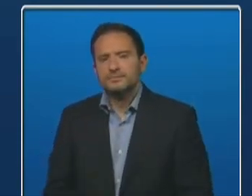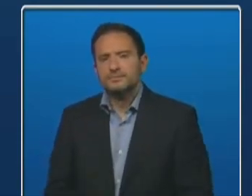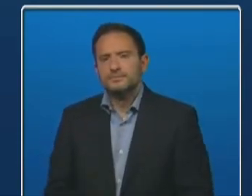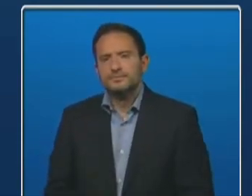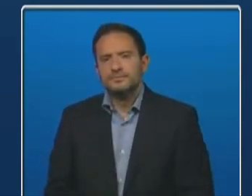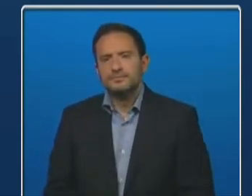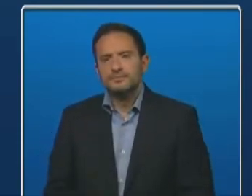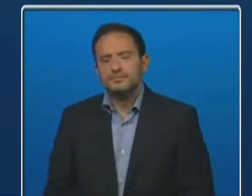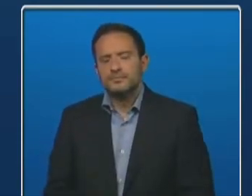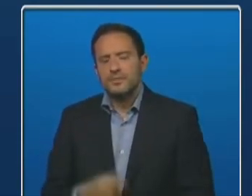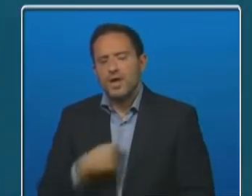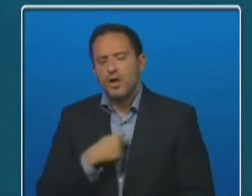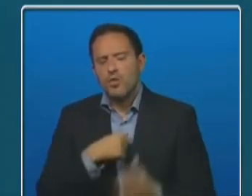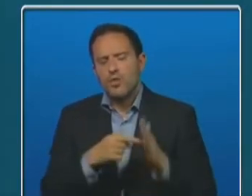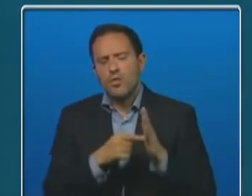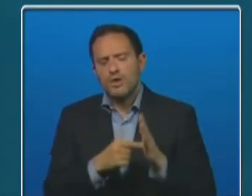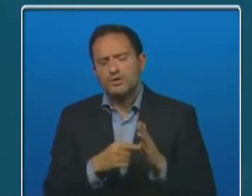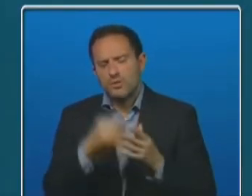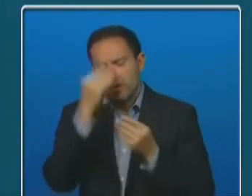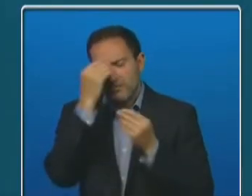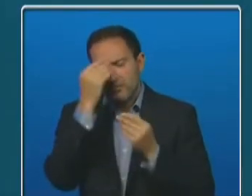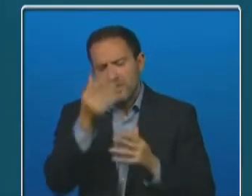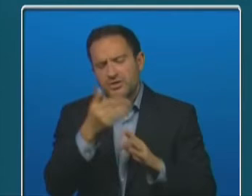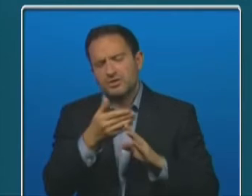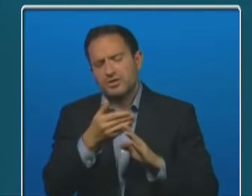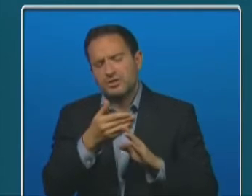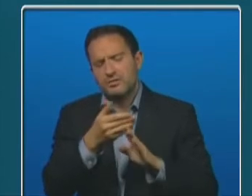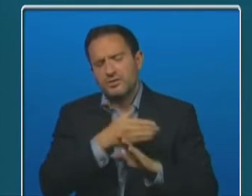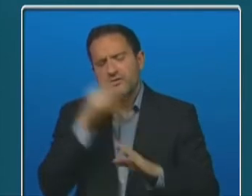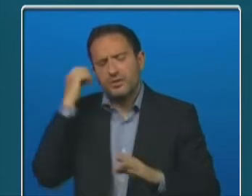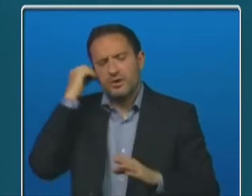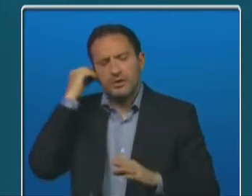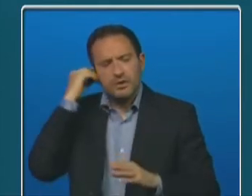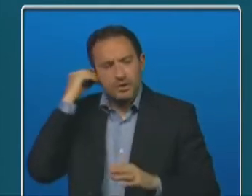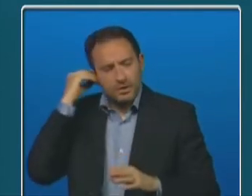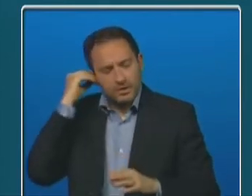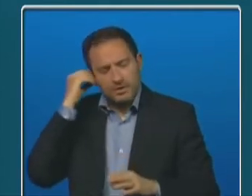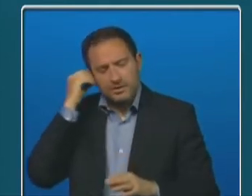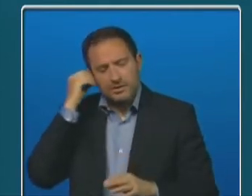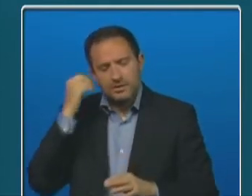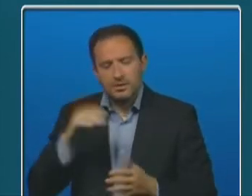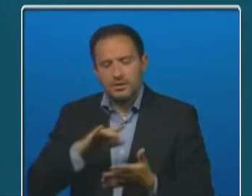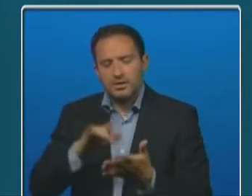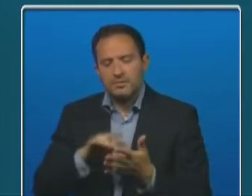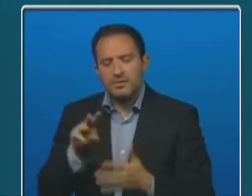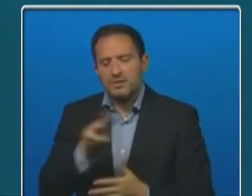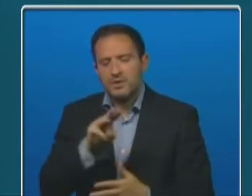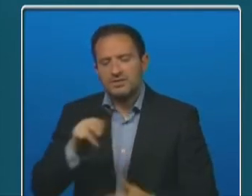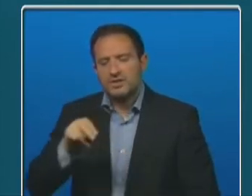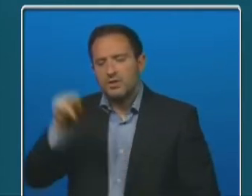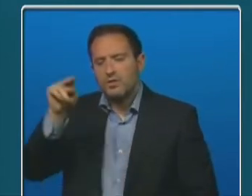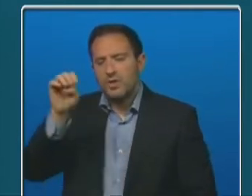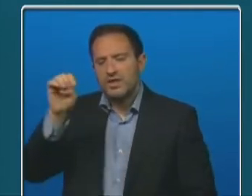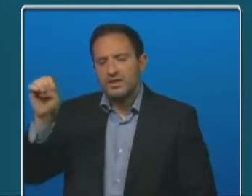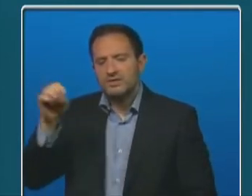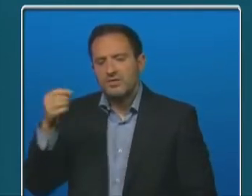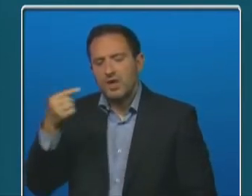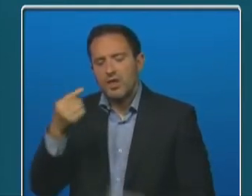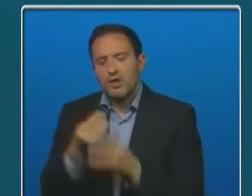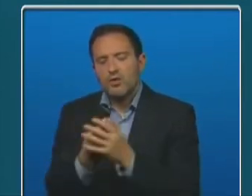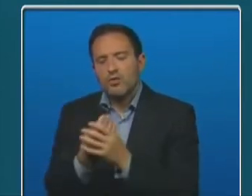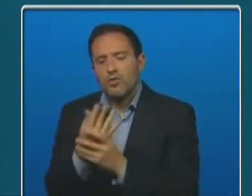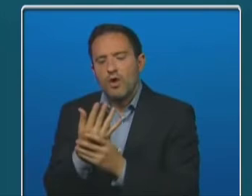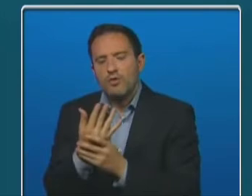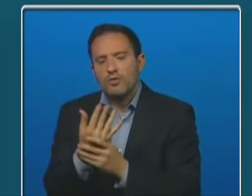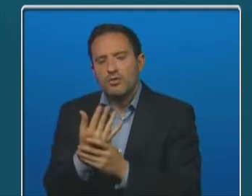Well, I believe we showed information earlier today that showed that actually the Midwest and the Northeast, their growth overall